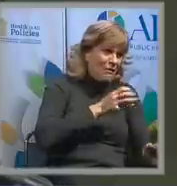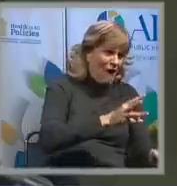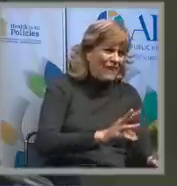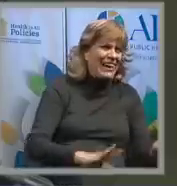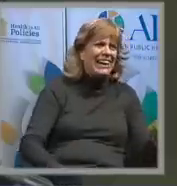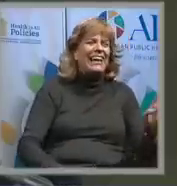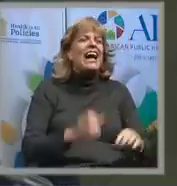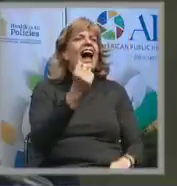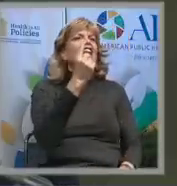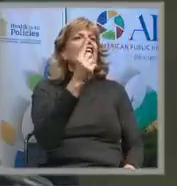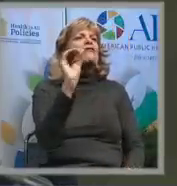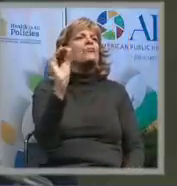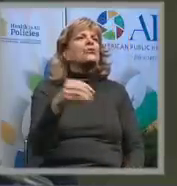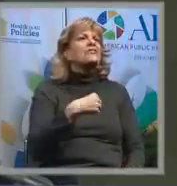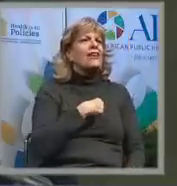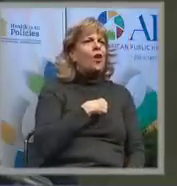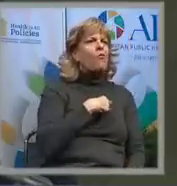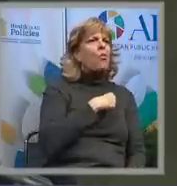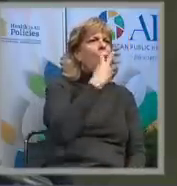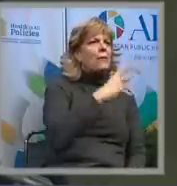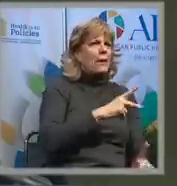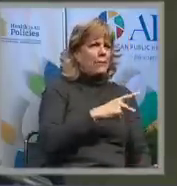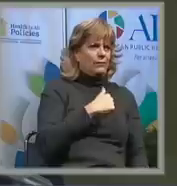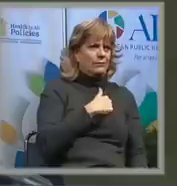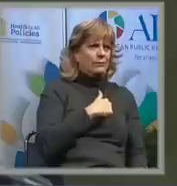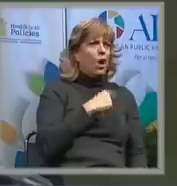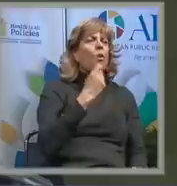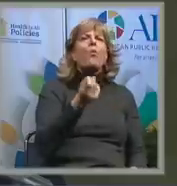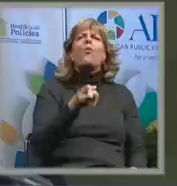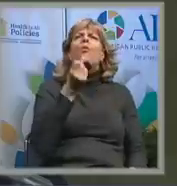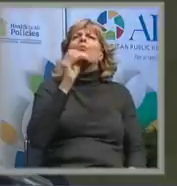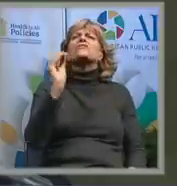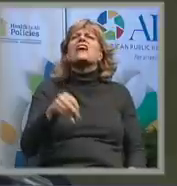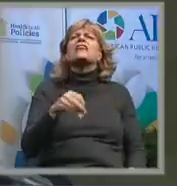Actually, only 11% of whites. What percent of blacks?